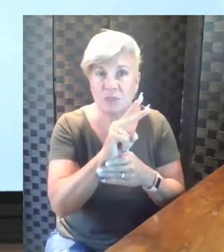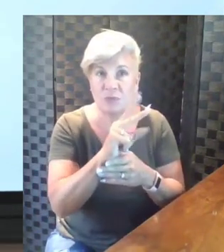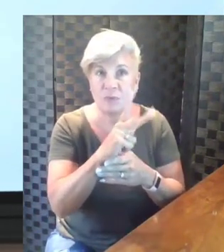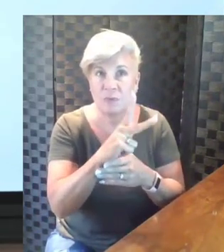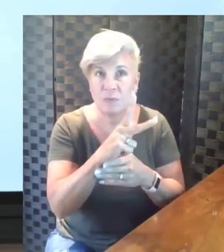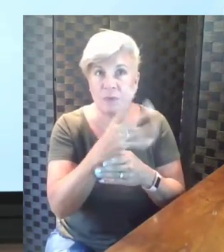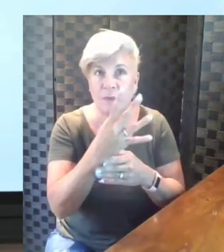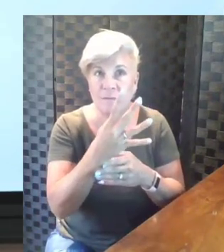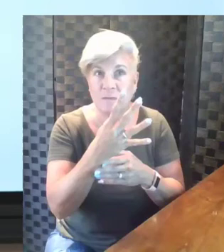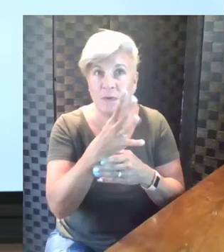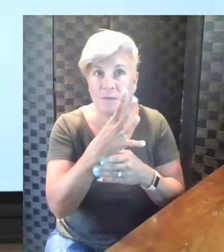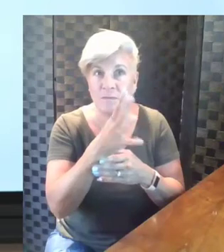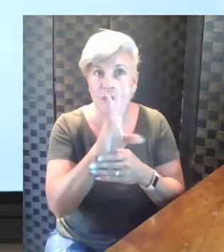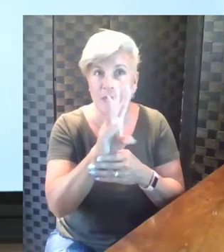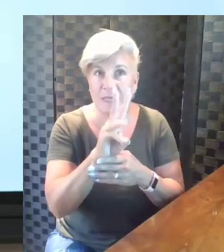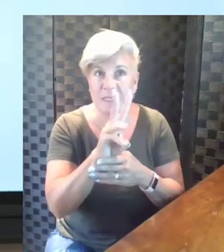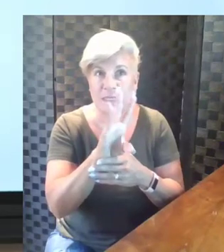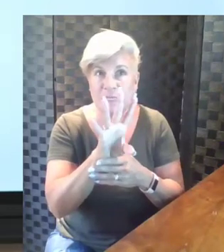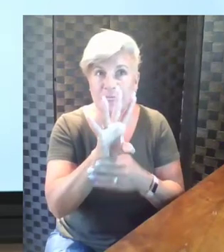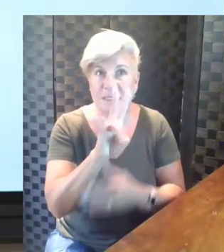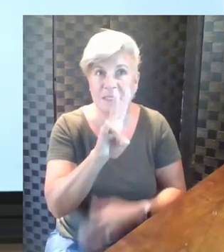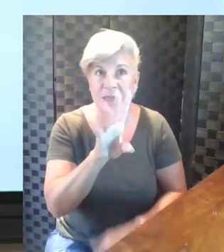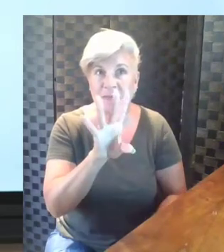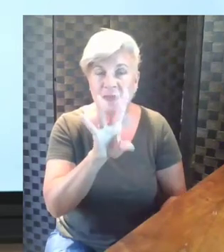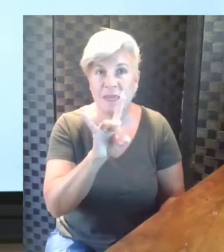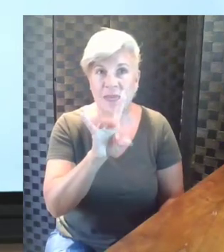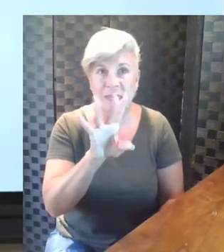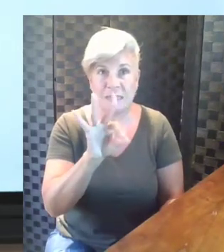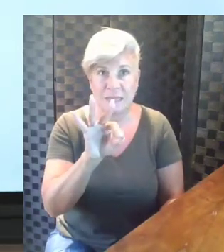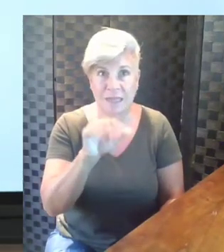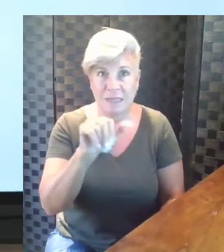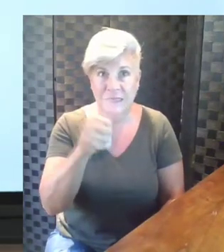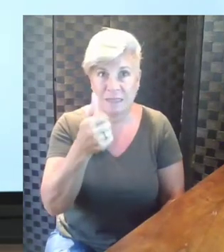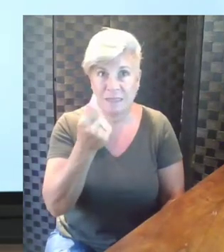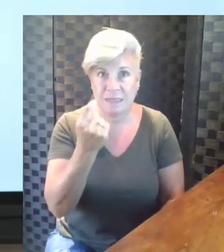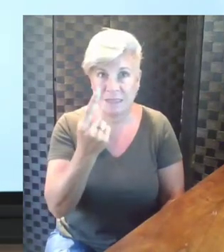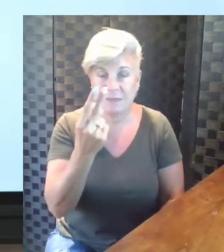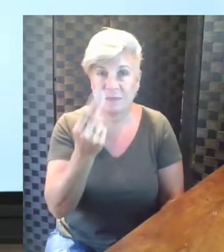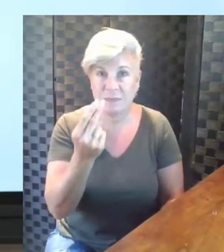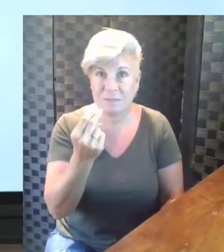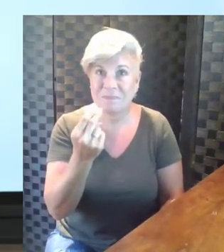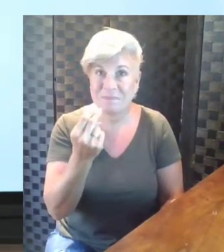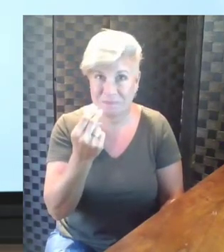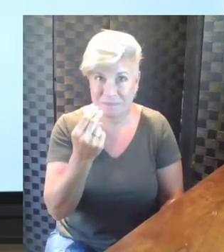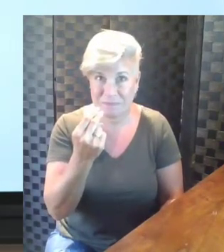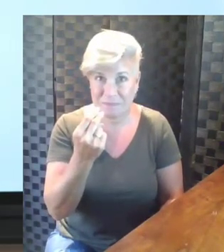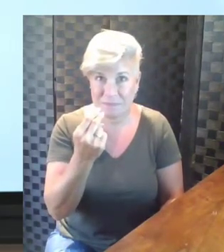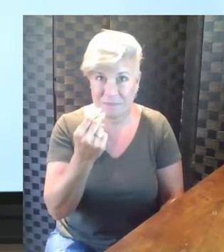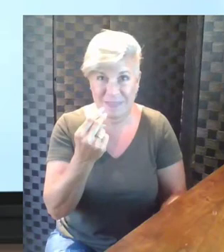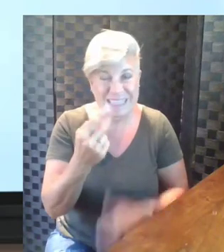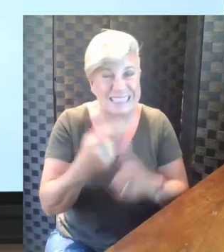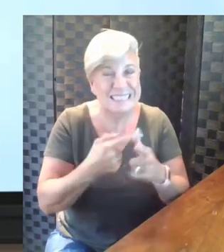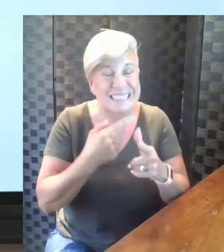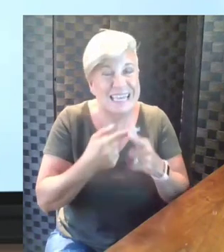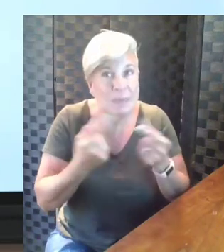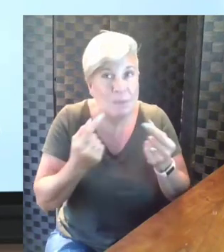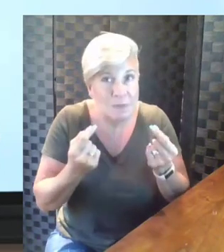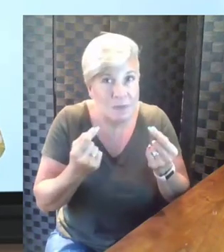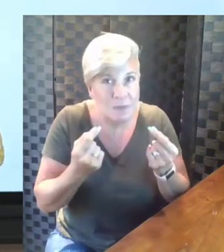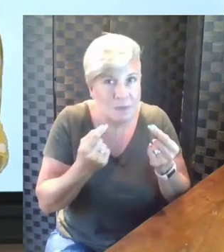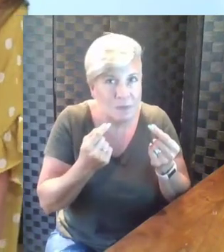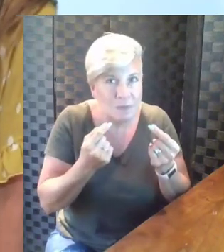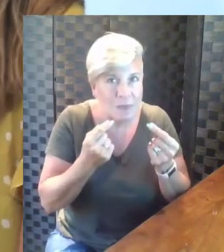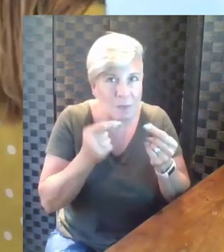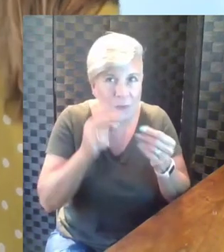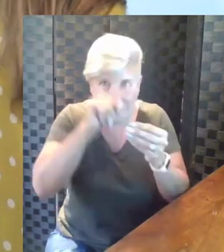1, 2, 3, 4, 5, 6, 7, 8, 9, 10, 11, 12. And then we flipped